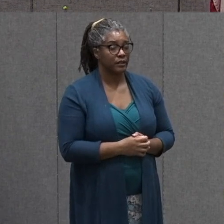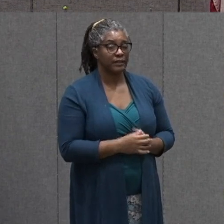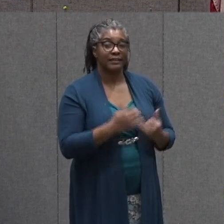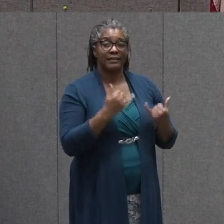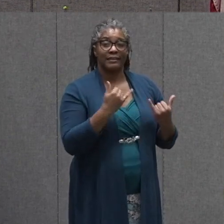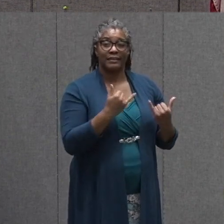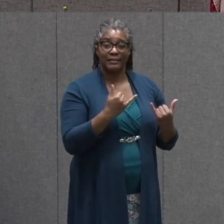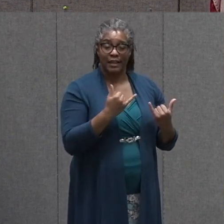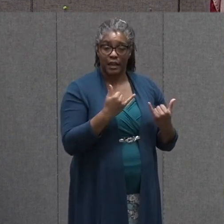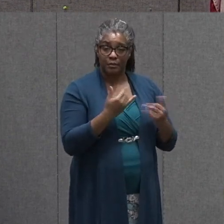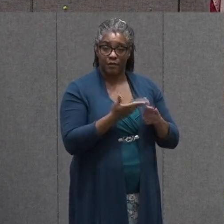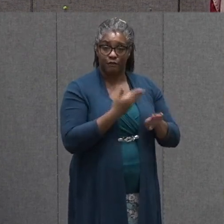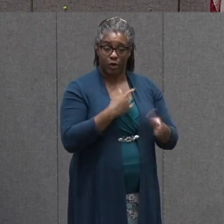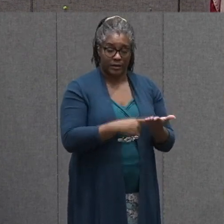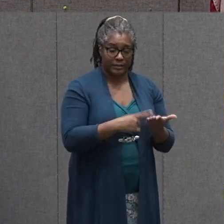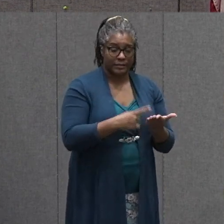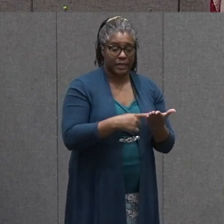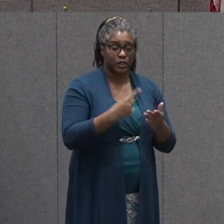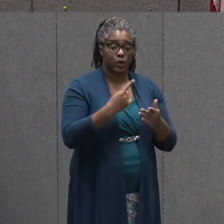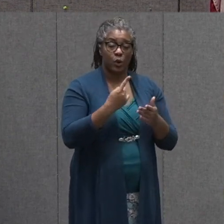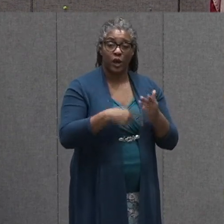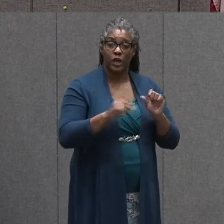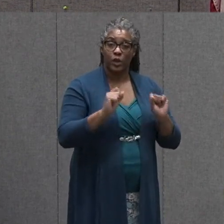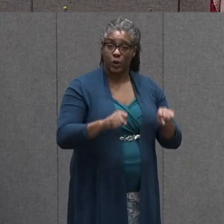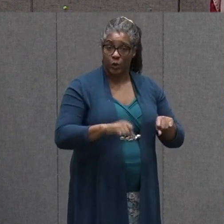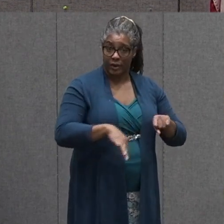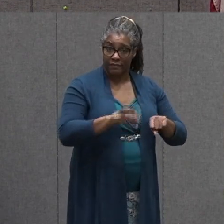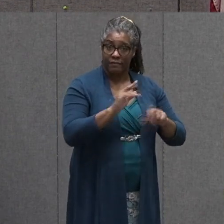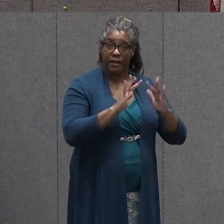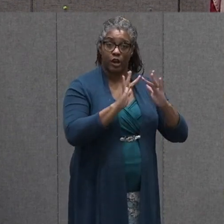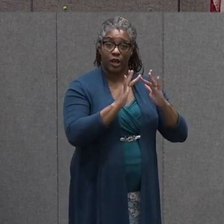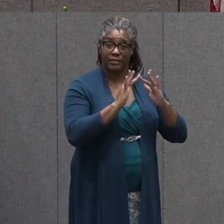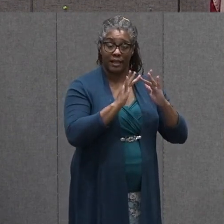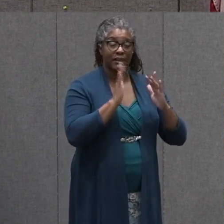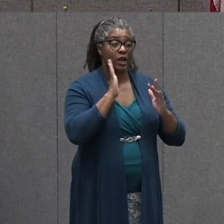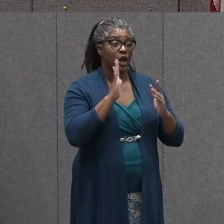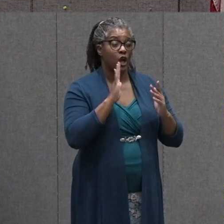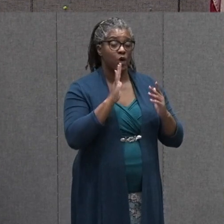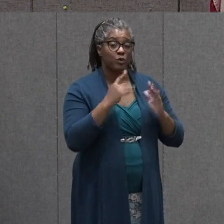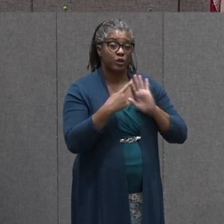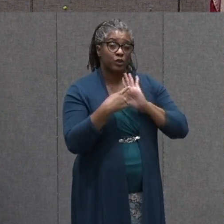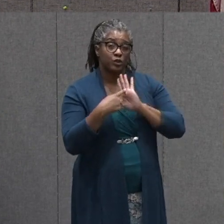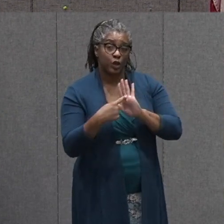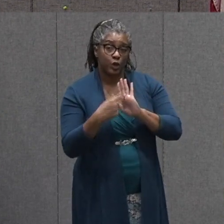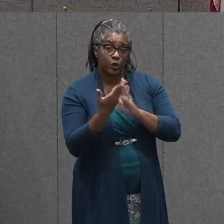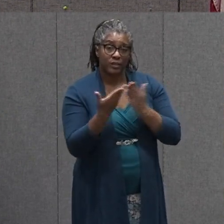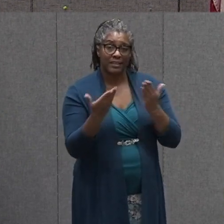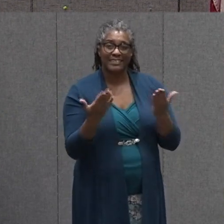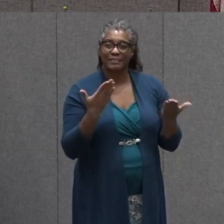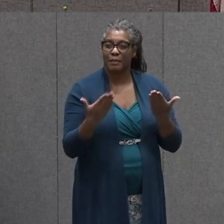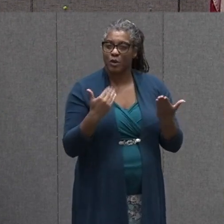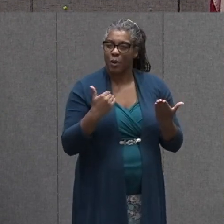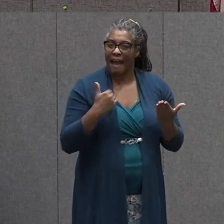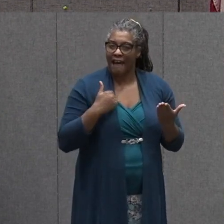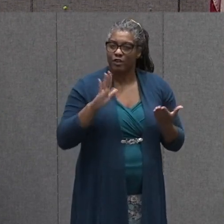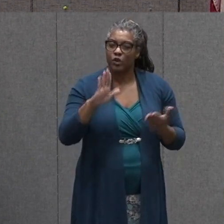it cannot grow anymore. Look at the big foot coming down. We have to be gentle around the new plants,